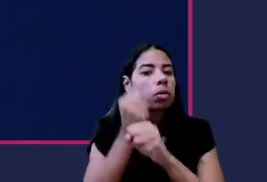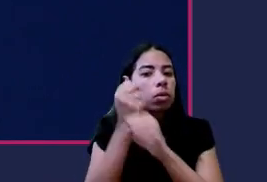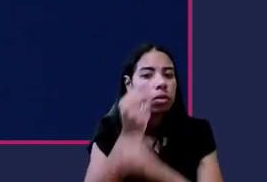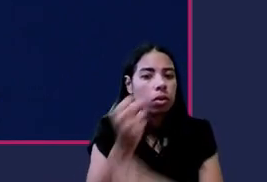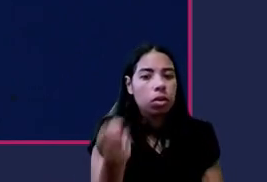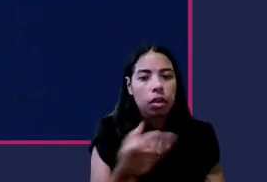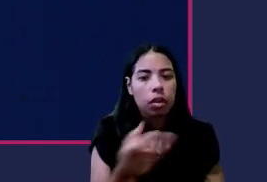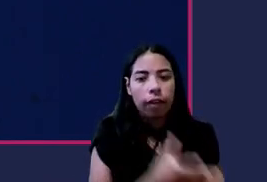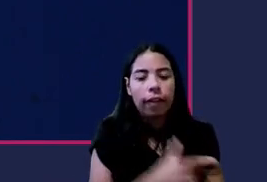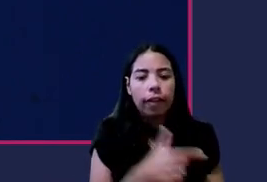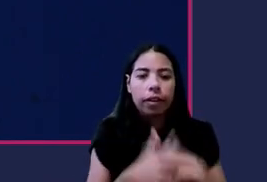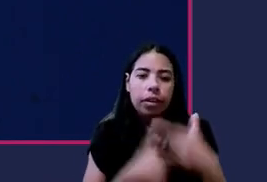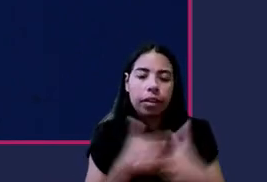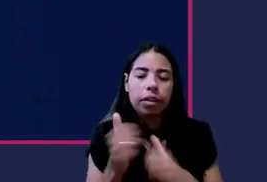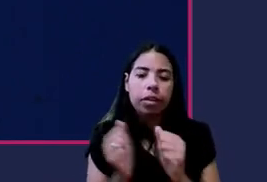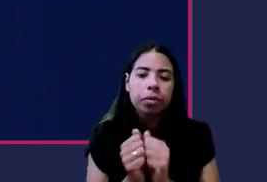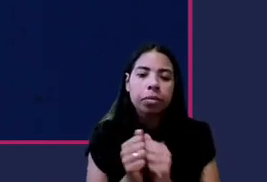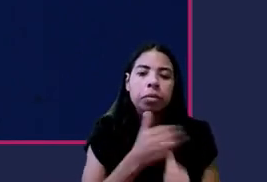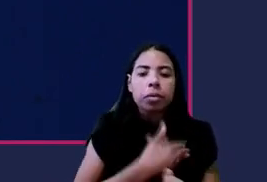of the Rare